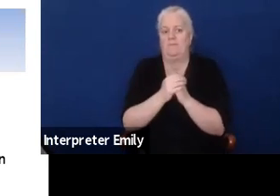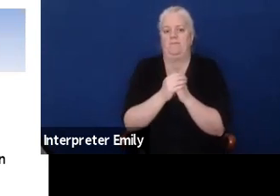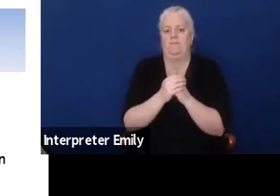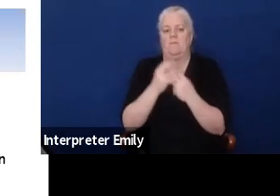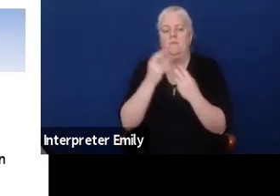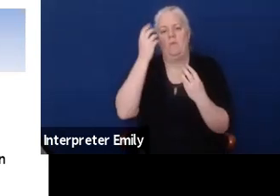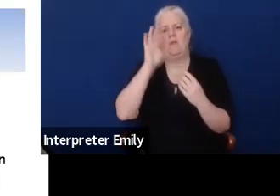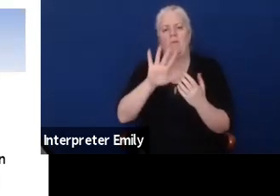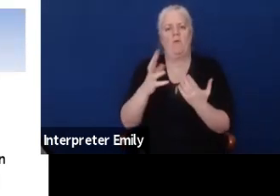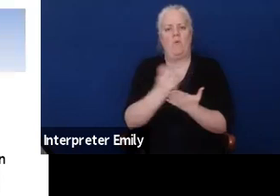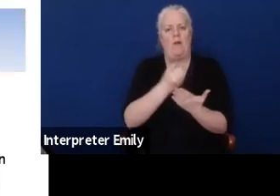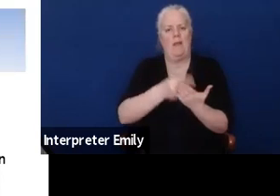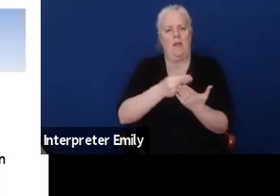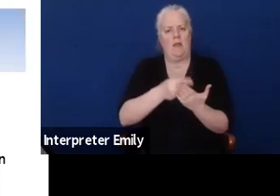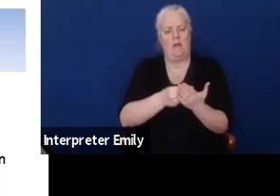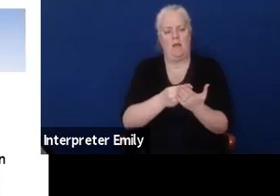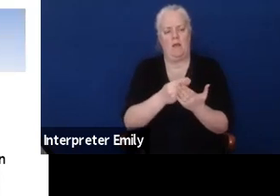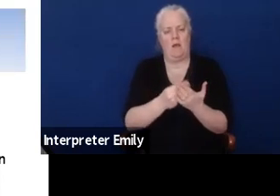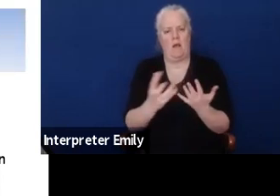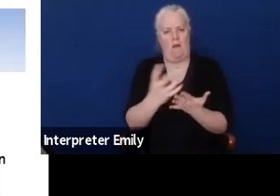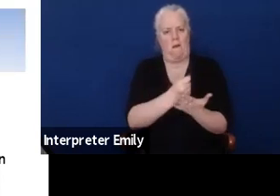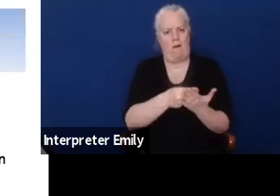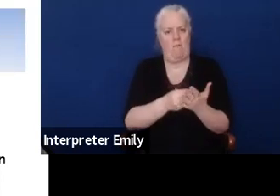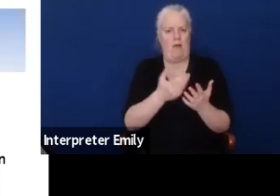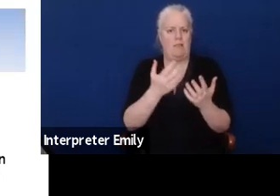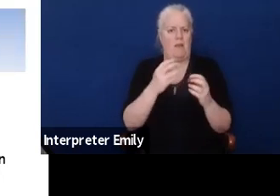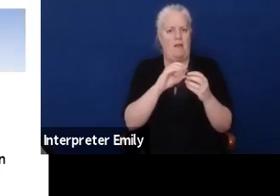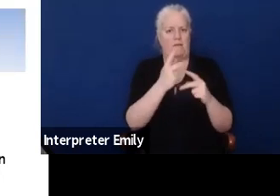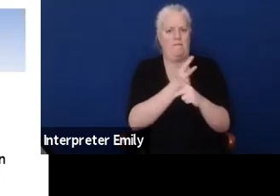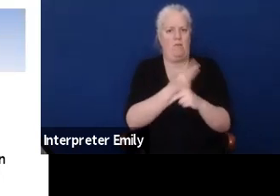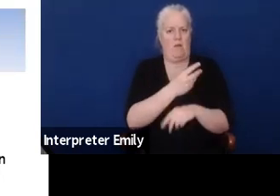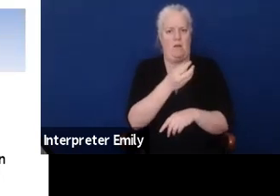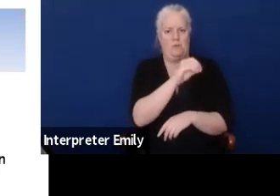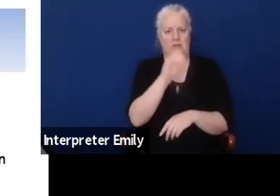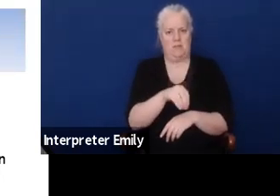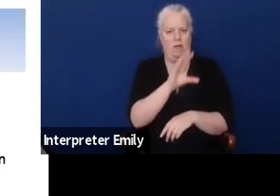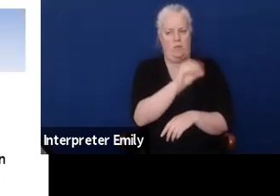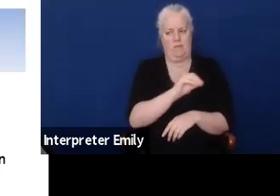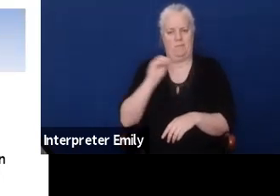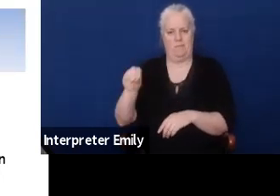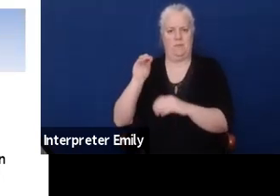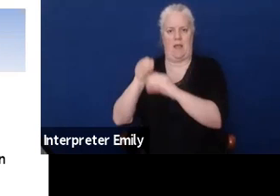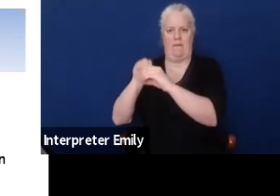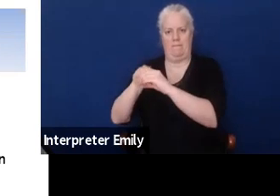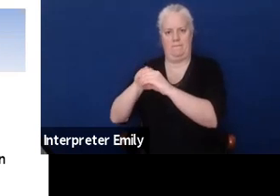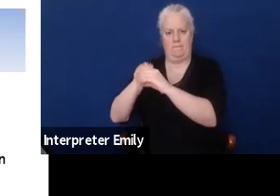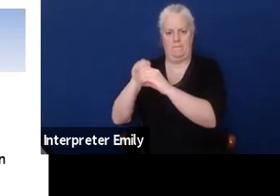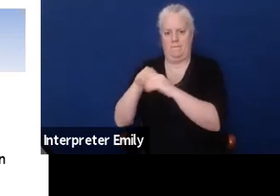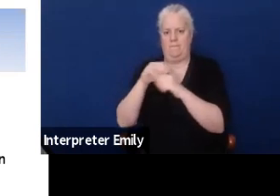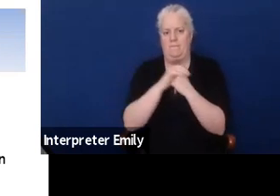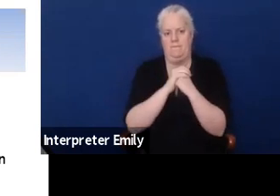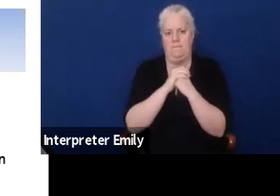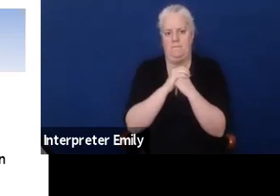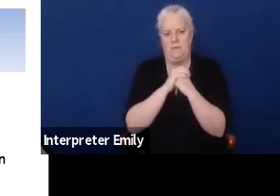income. This way, when your income increase, your retirement contribution will actually increases